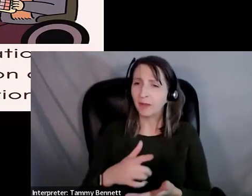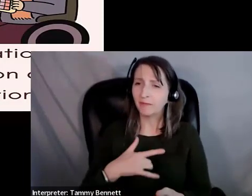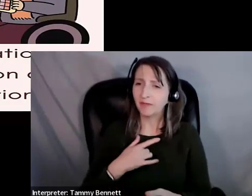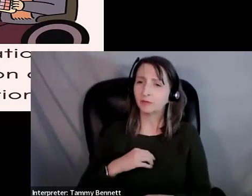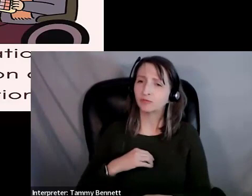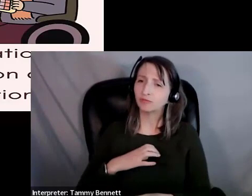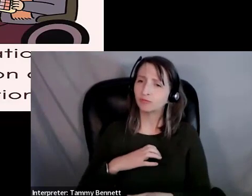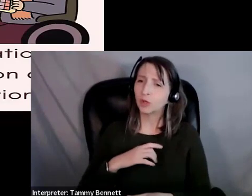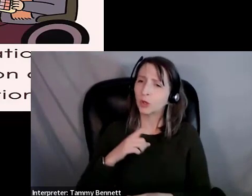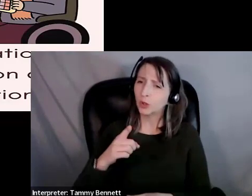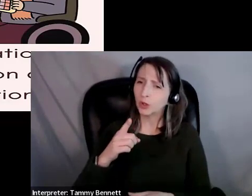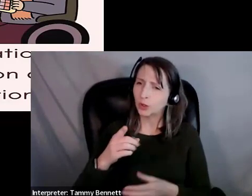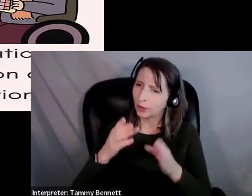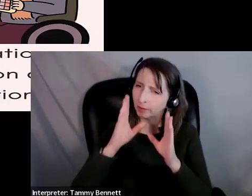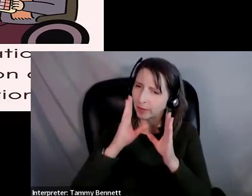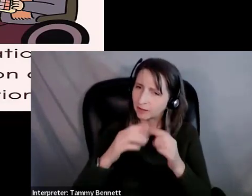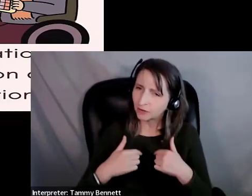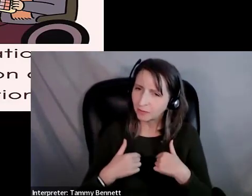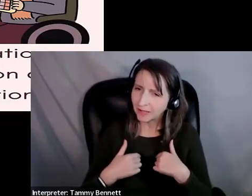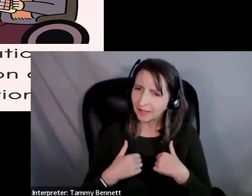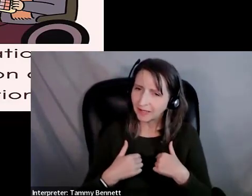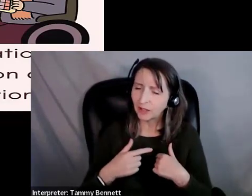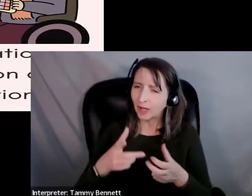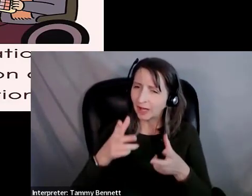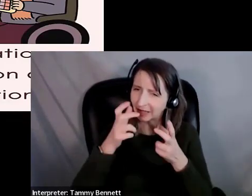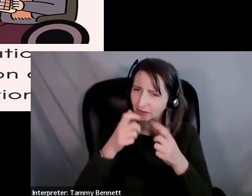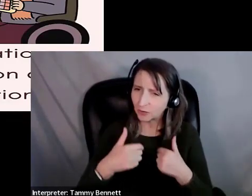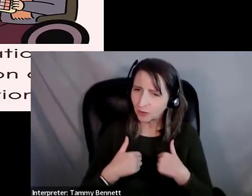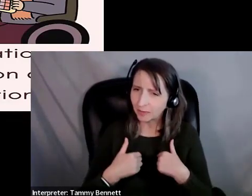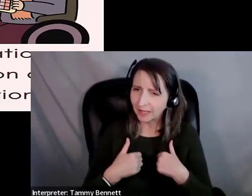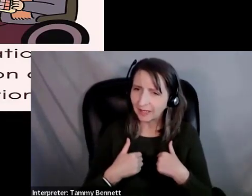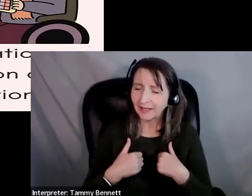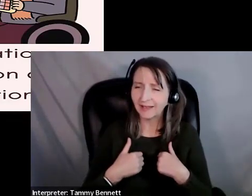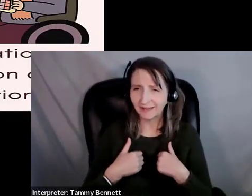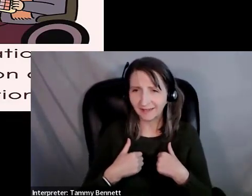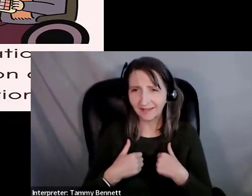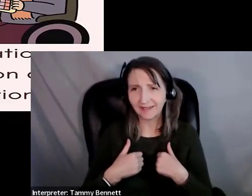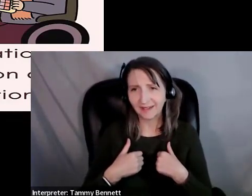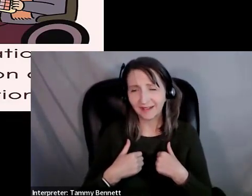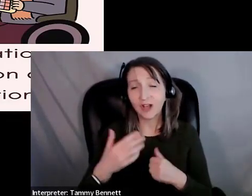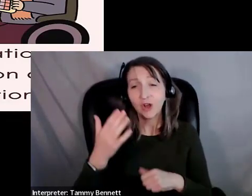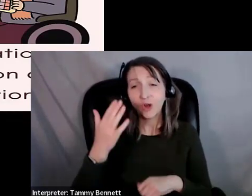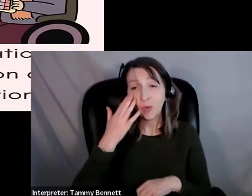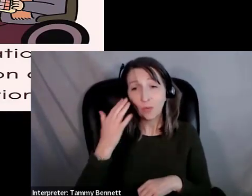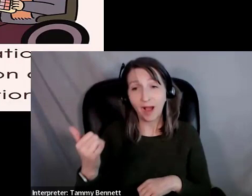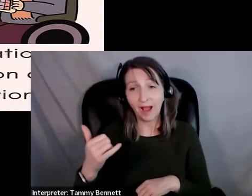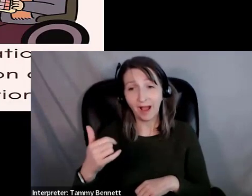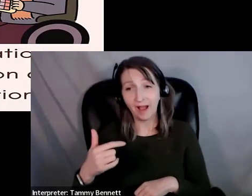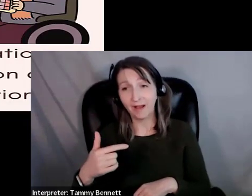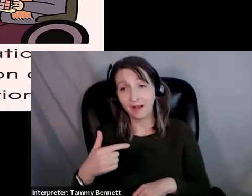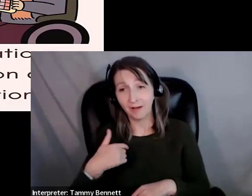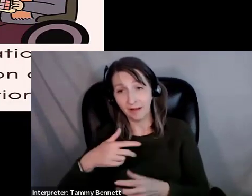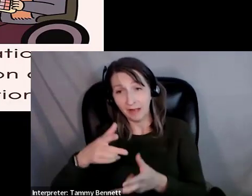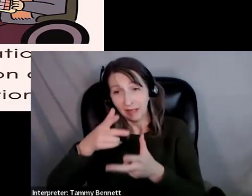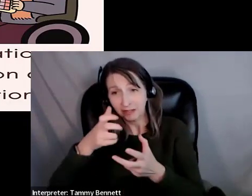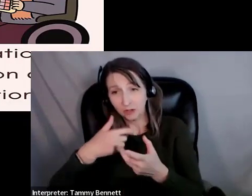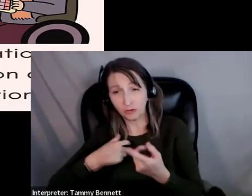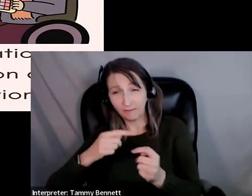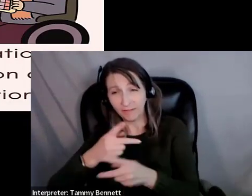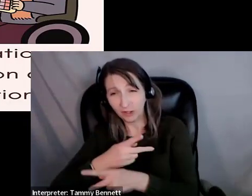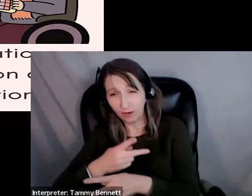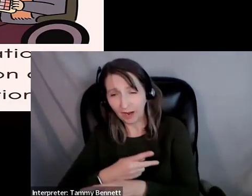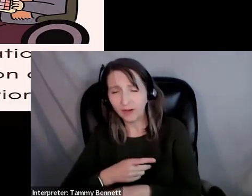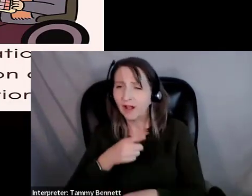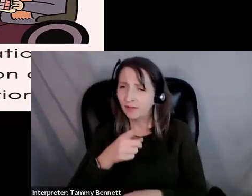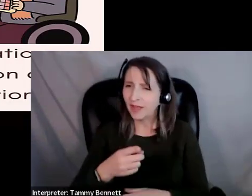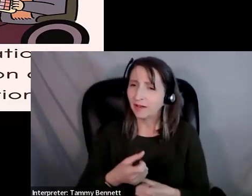seen and what they're trying to express, because that's just as much as you are trying to figure everything out. They're trying to figure everything out as well. So we never want to make them